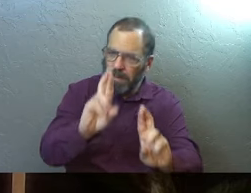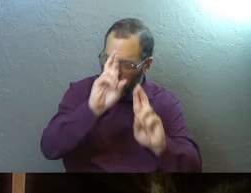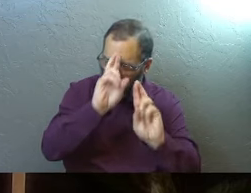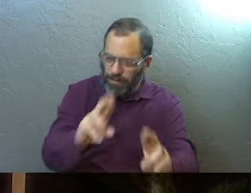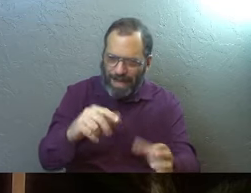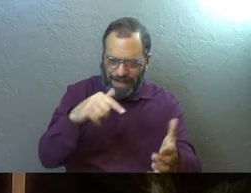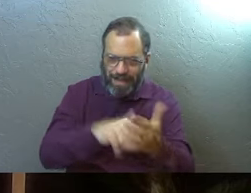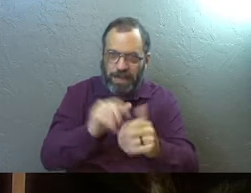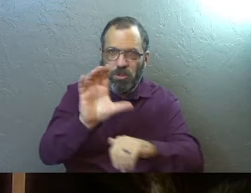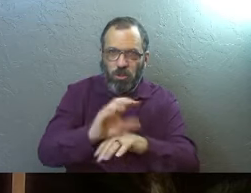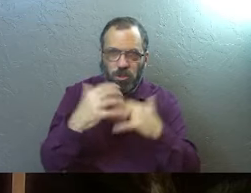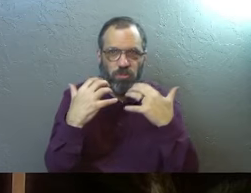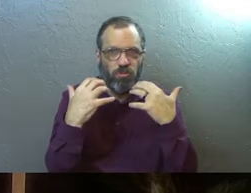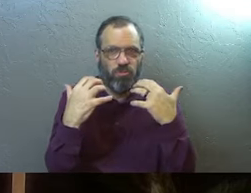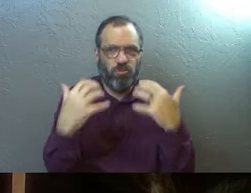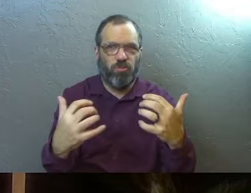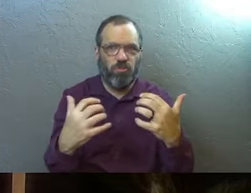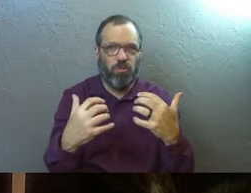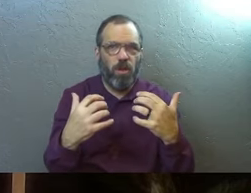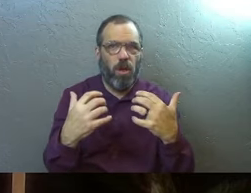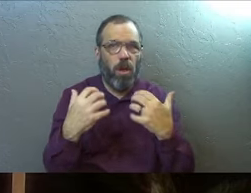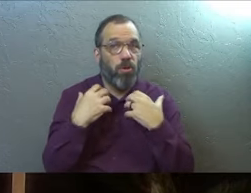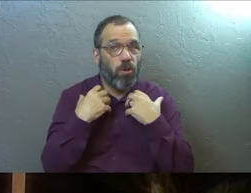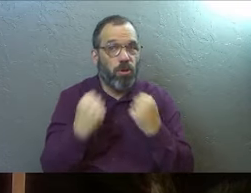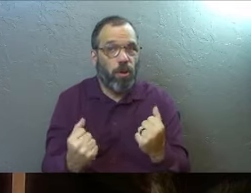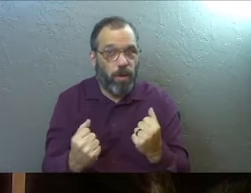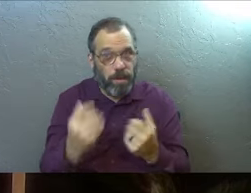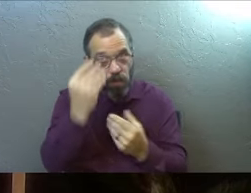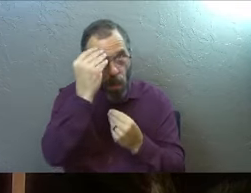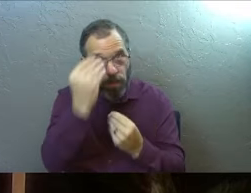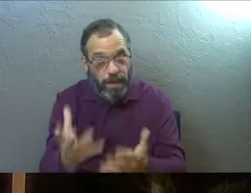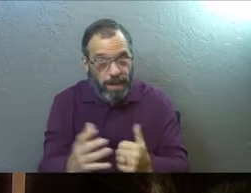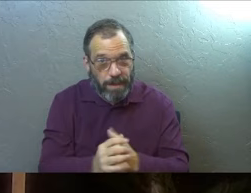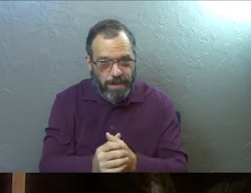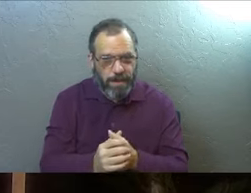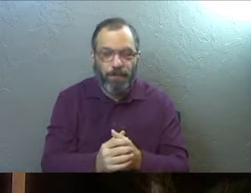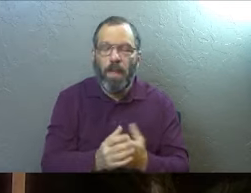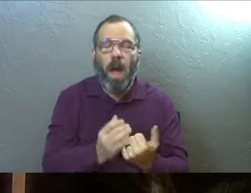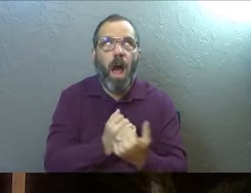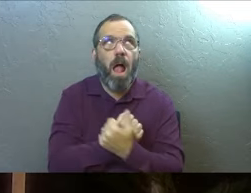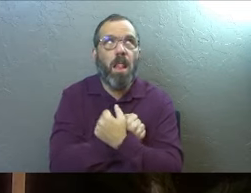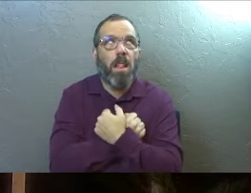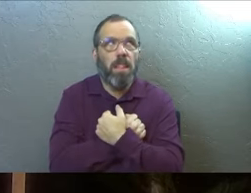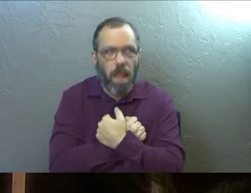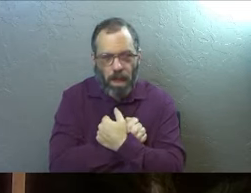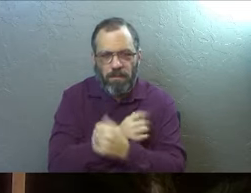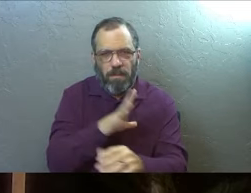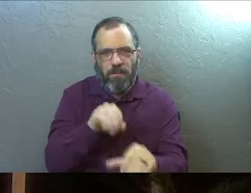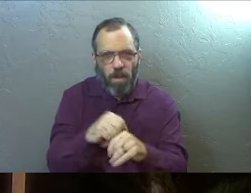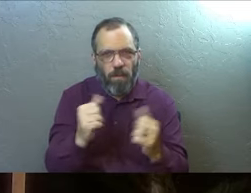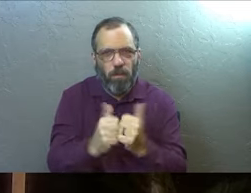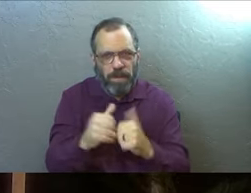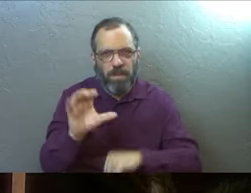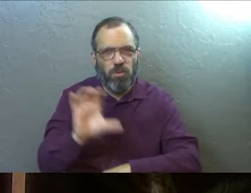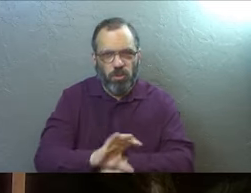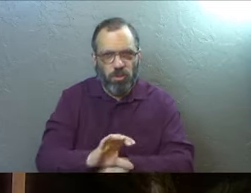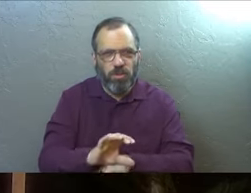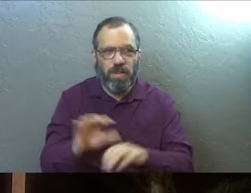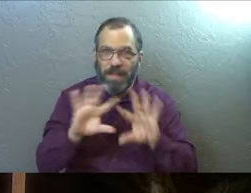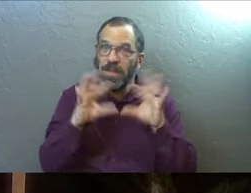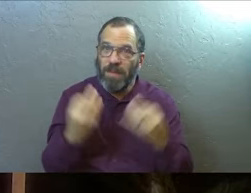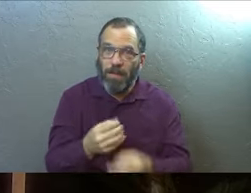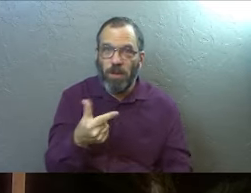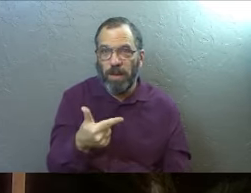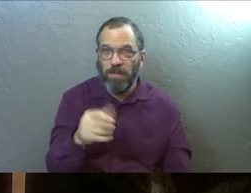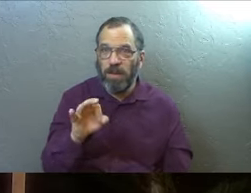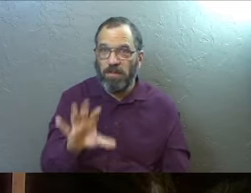this congregation, your courage and your obedience. I love being part of this church. Love being part of this family. Amen?